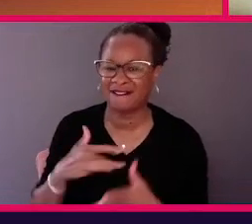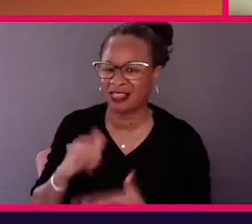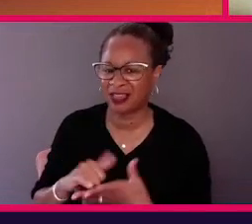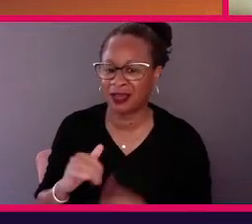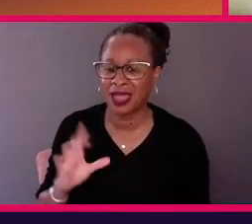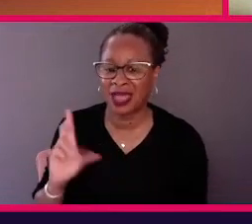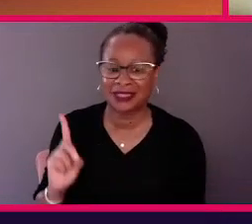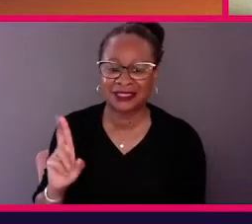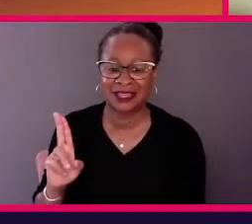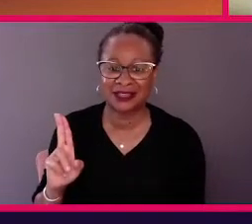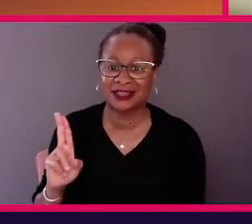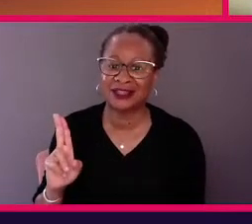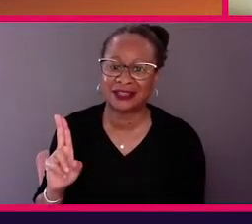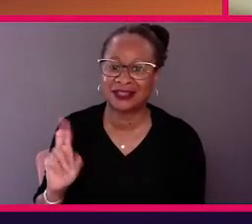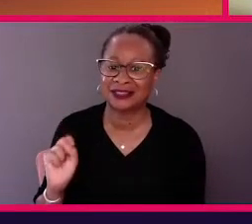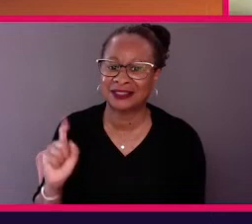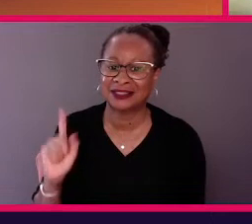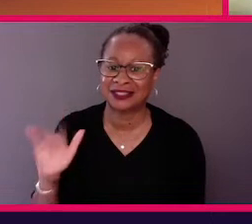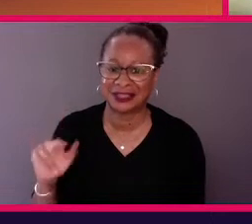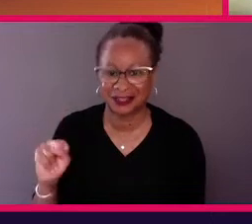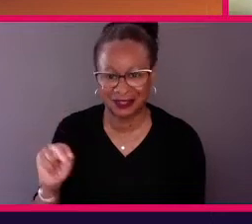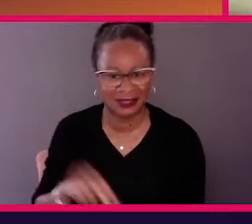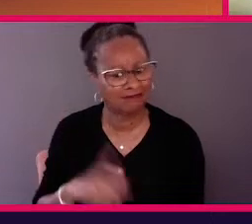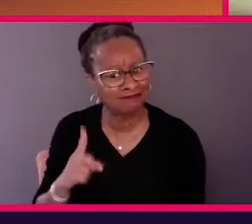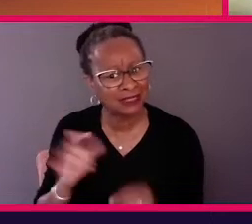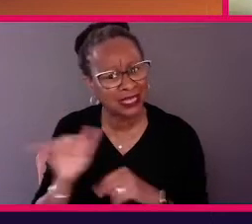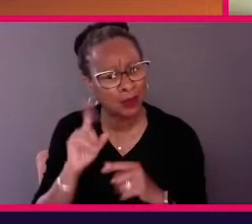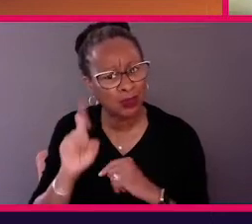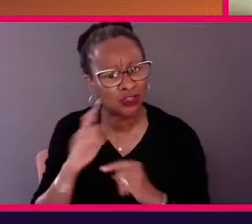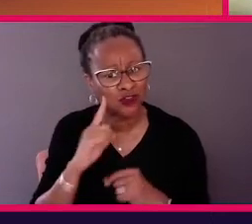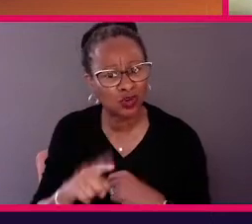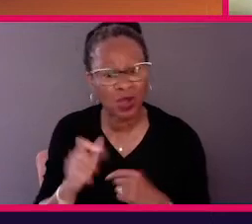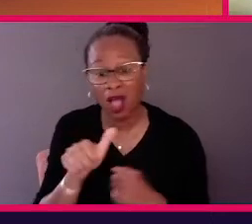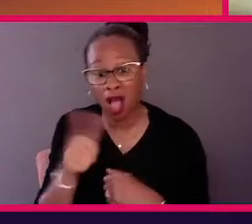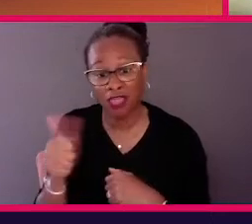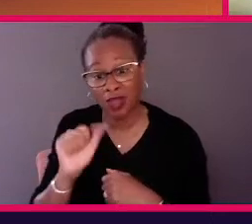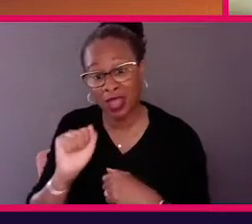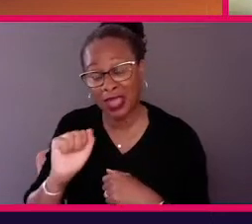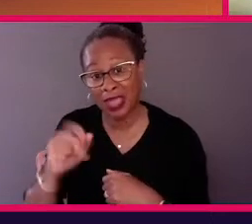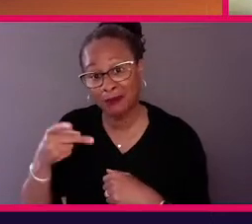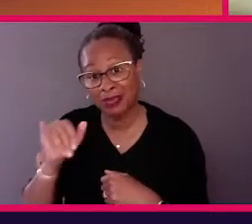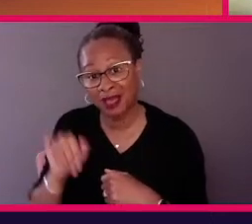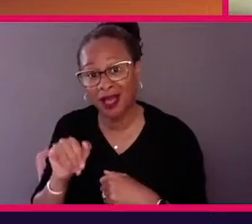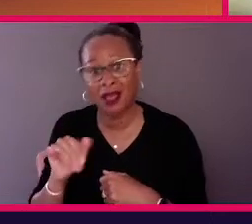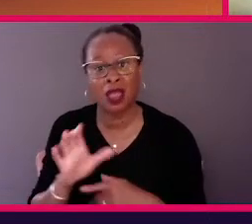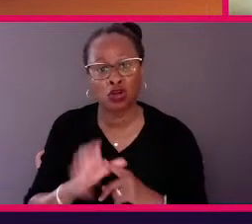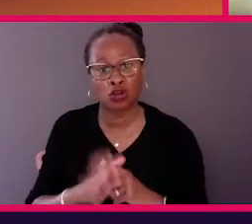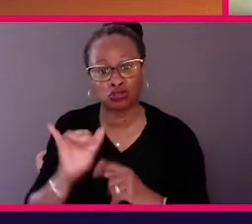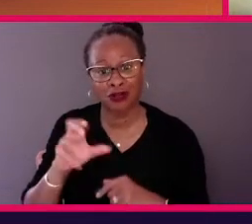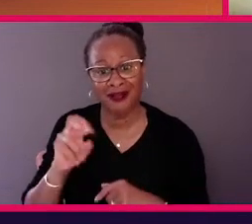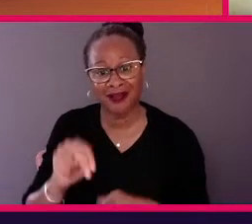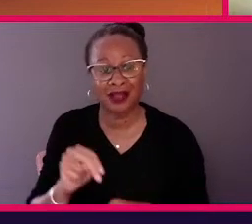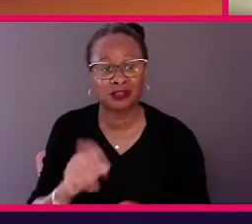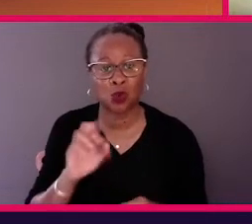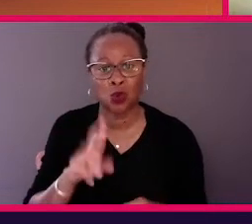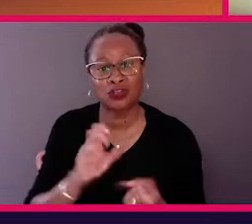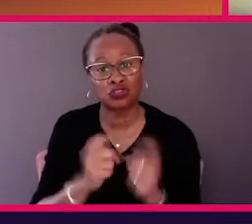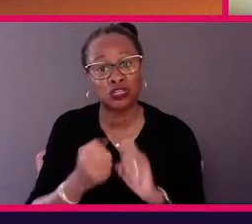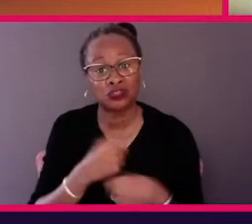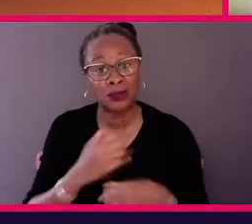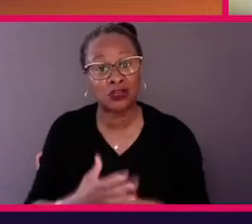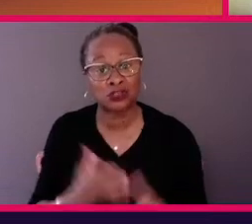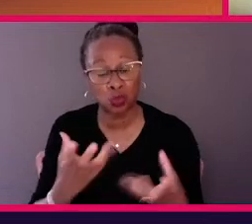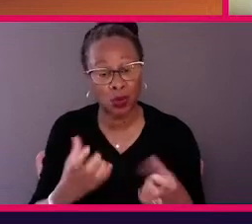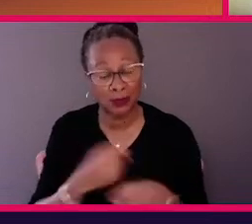same question for you. Any other AAPI cultural icons or change makers that you want to make sure that you're